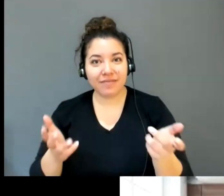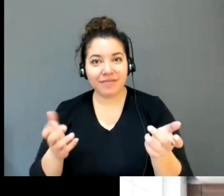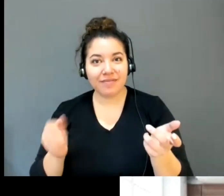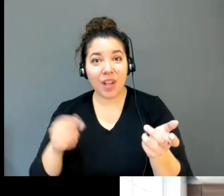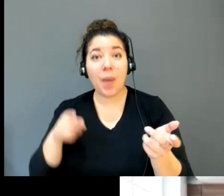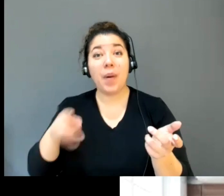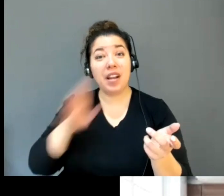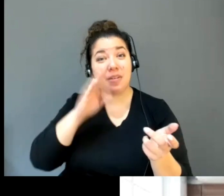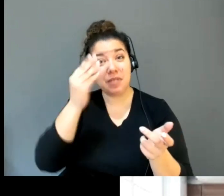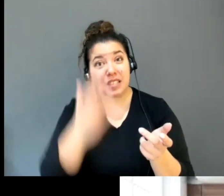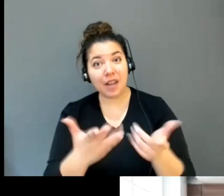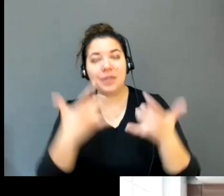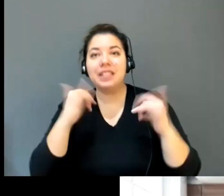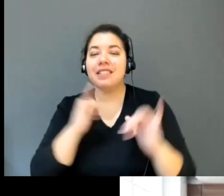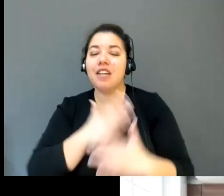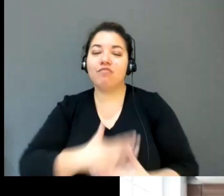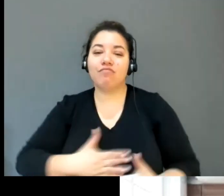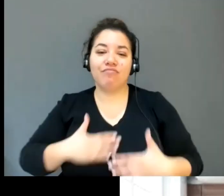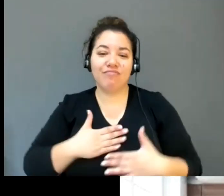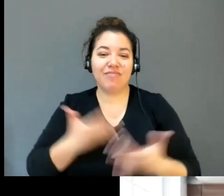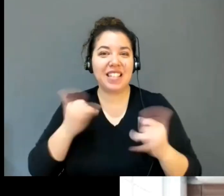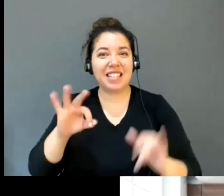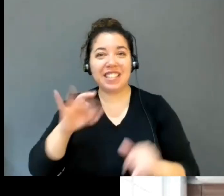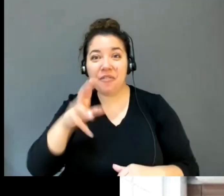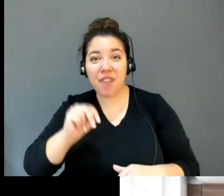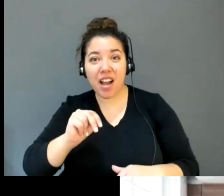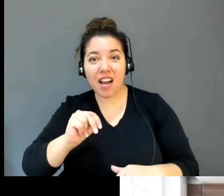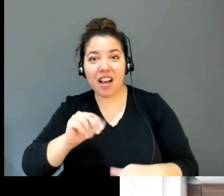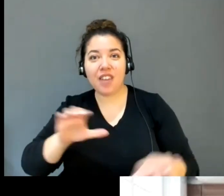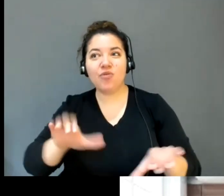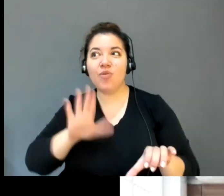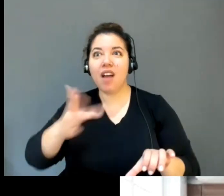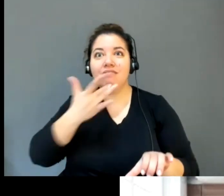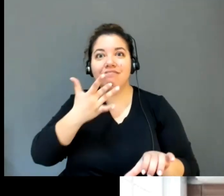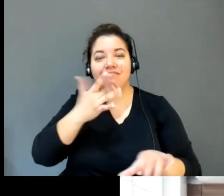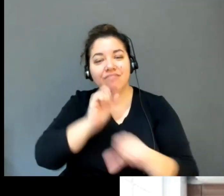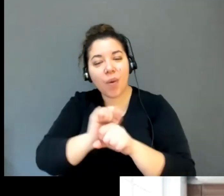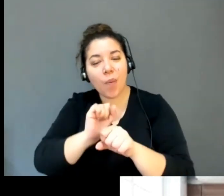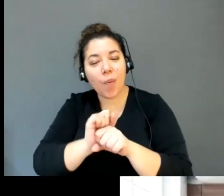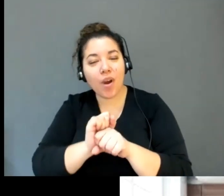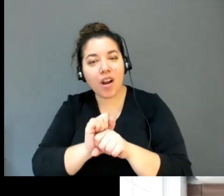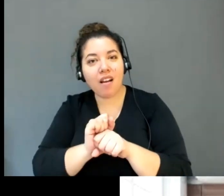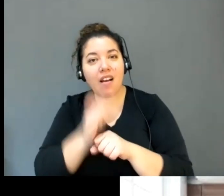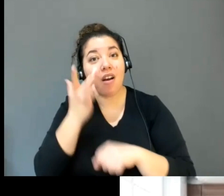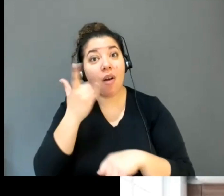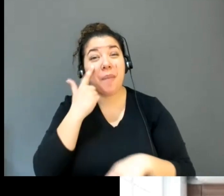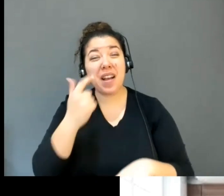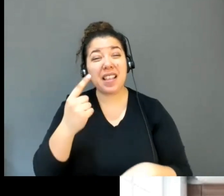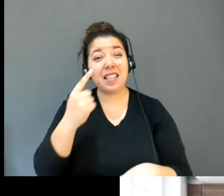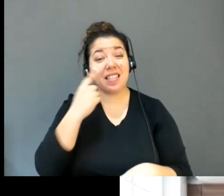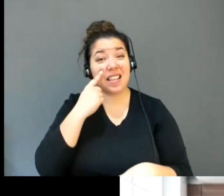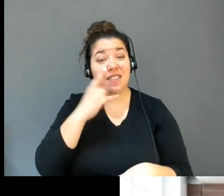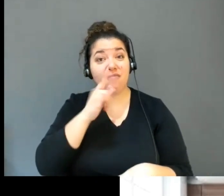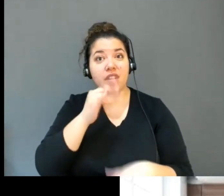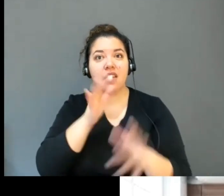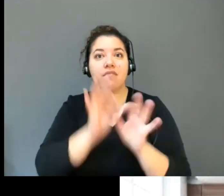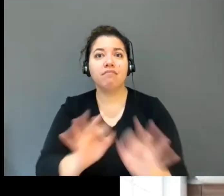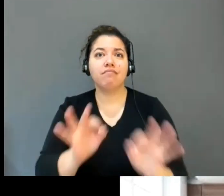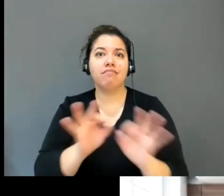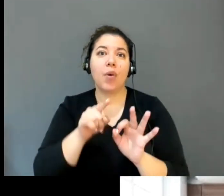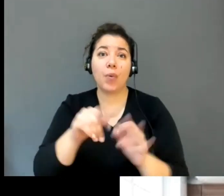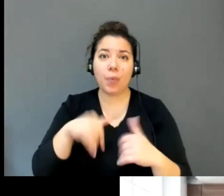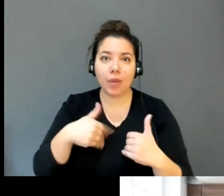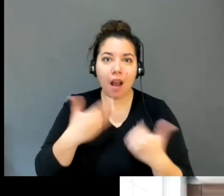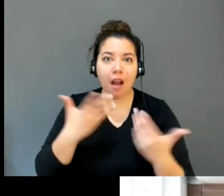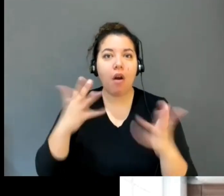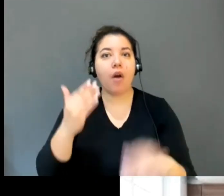he's still just having fun, doing what he likes to do, right? Because I think it's so important at a young age. You already kind of know who you are. And some of you